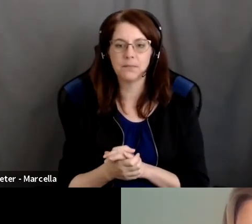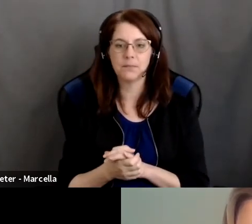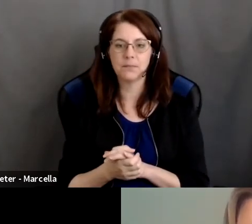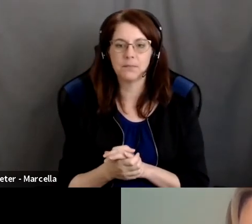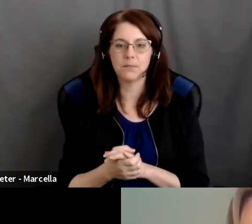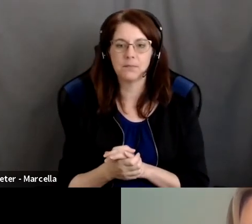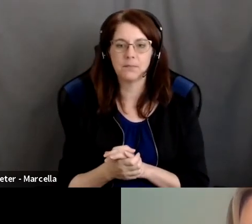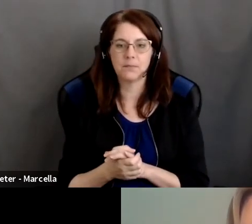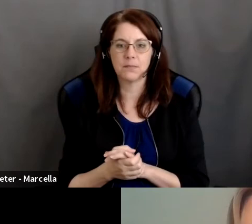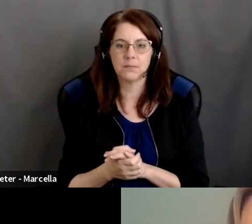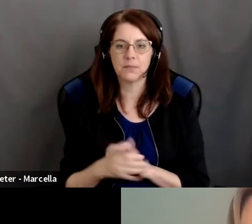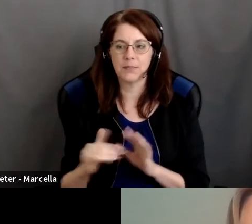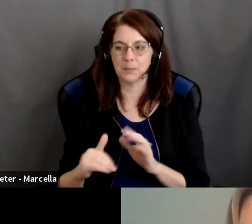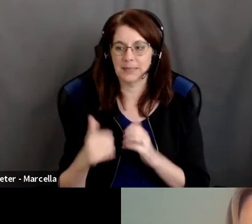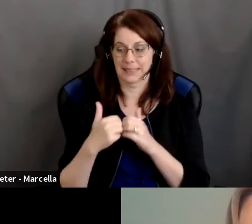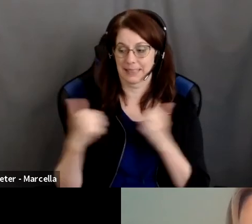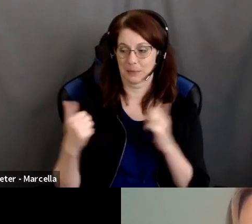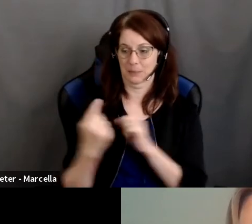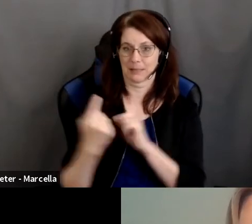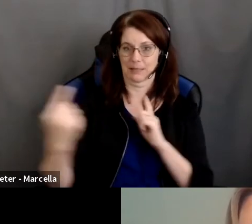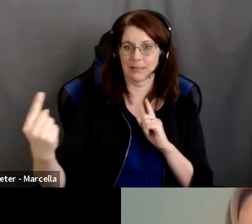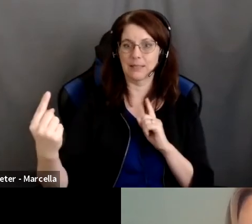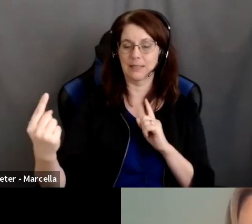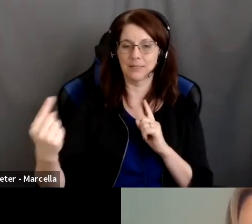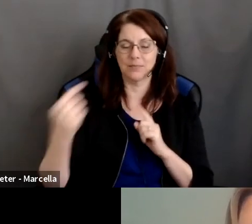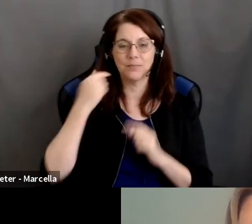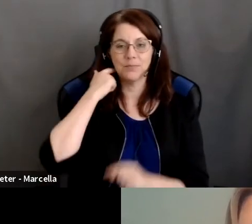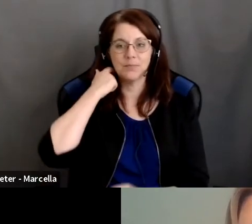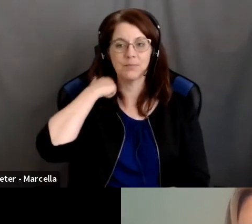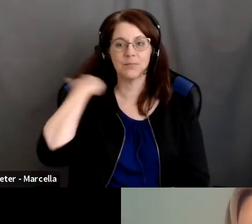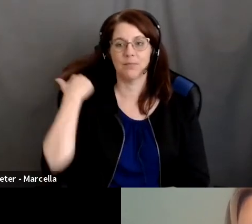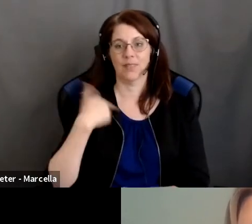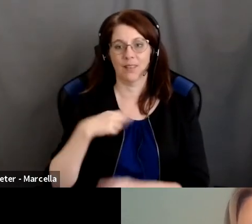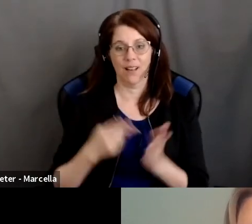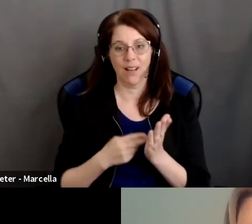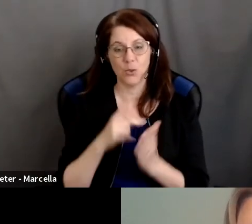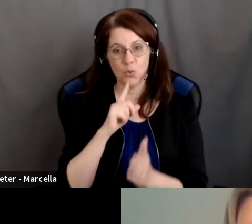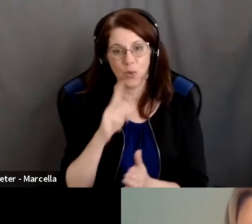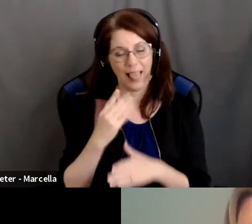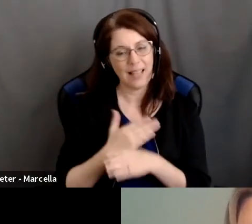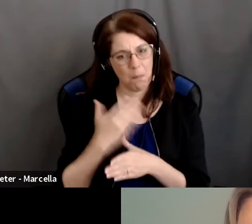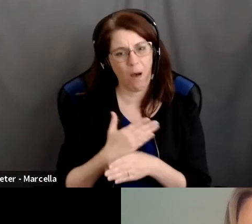This separation thing has really, and I've got to admit, it really has gotten to me.